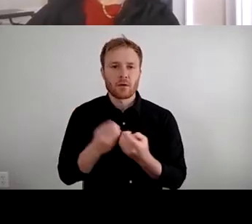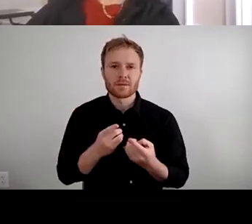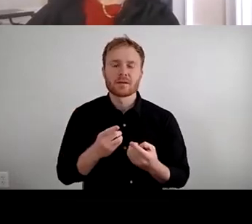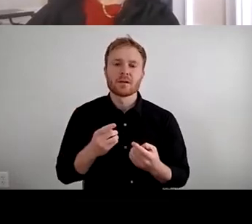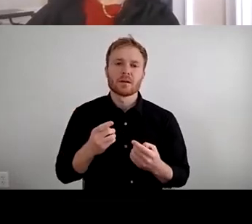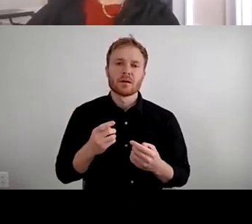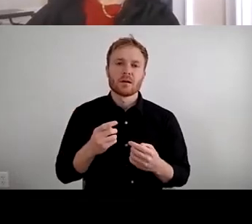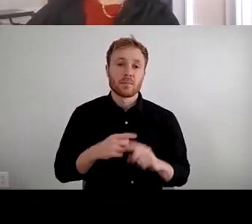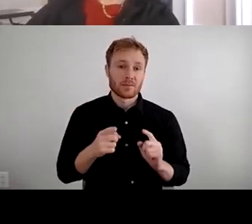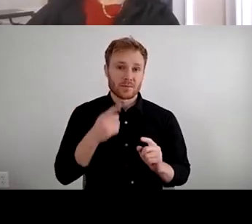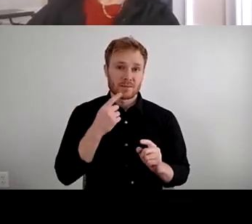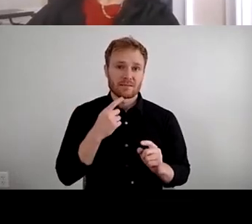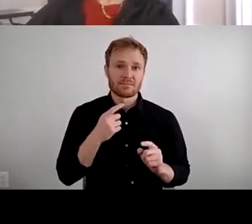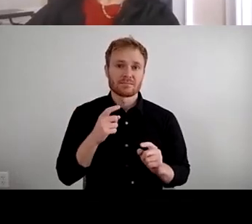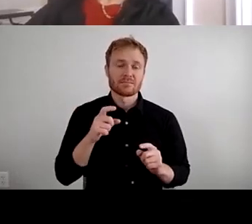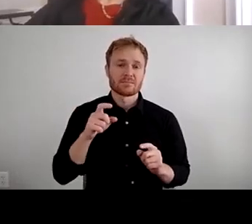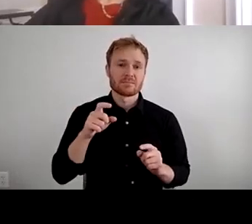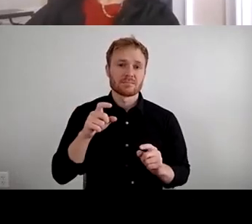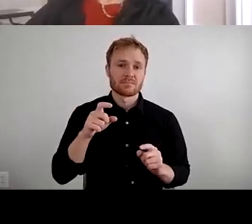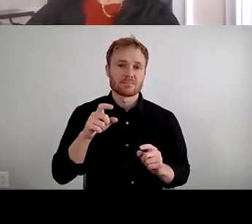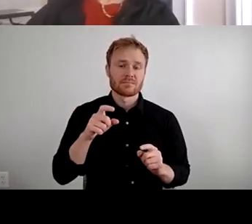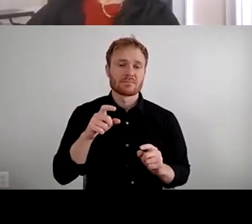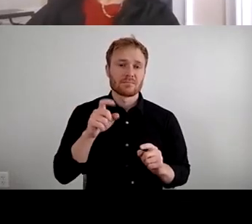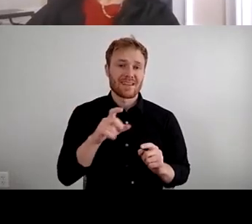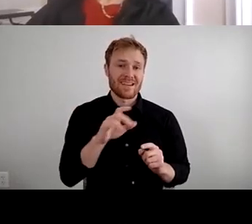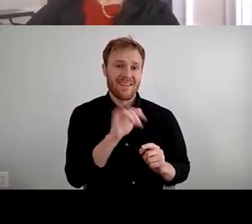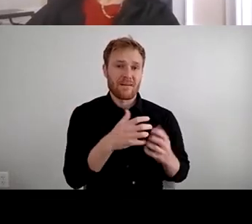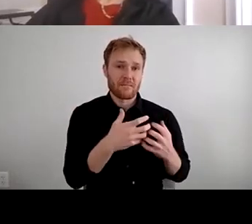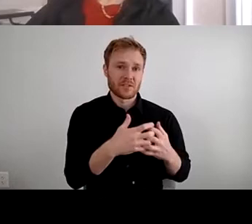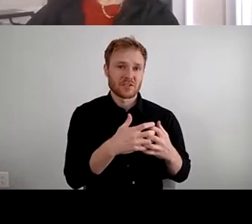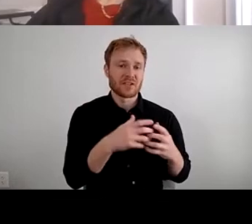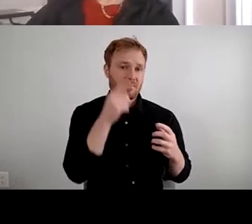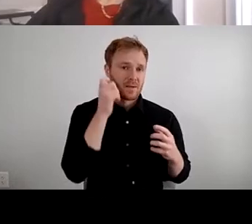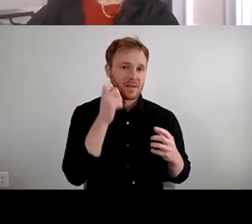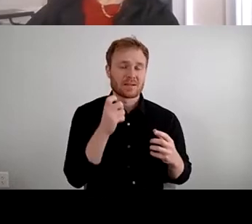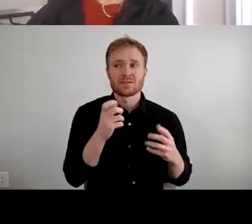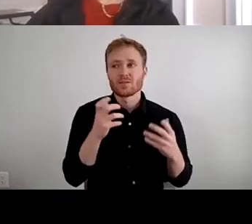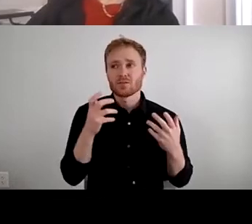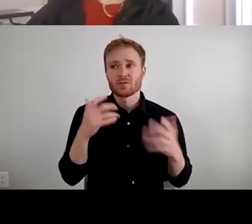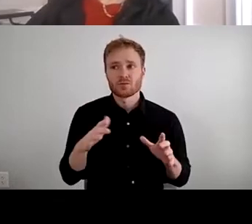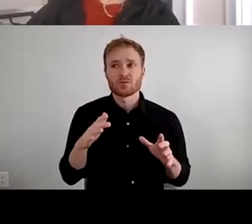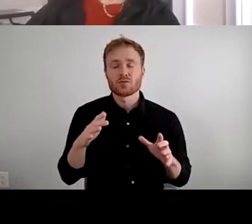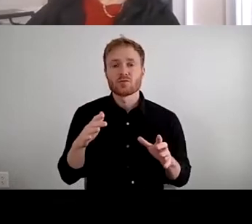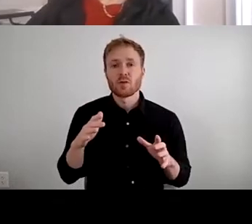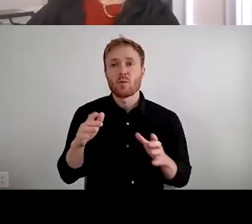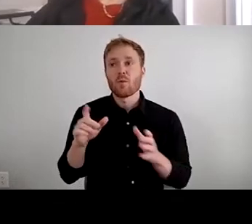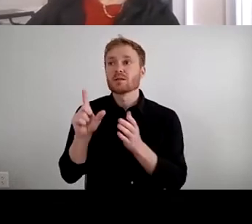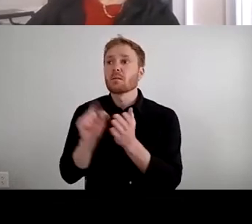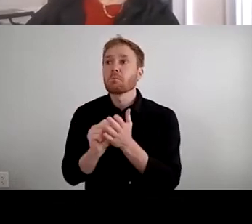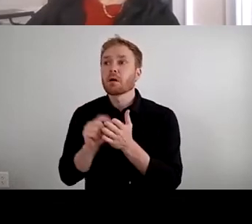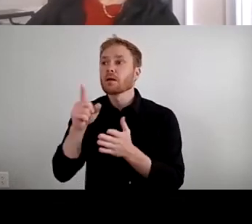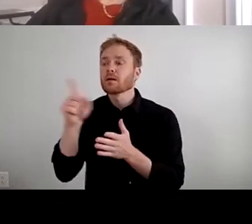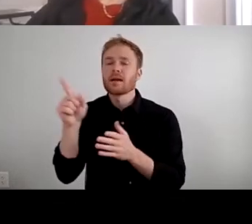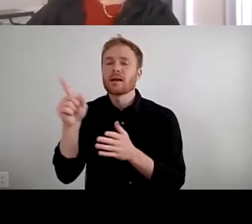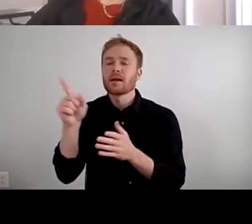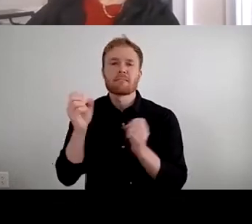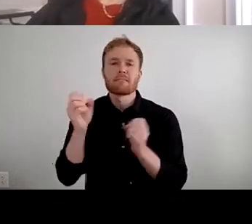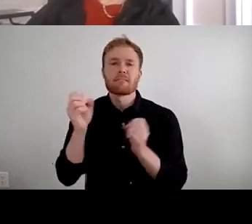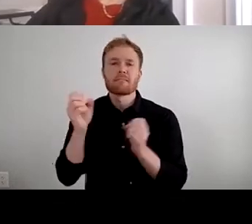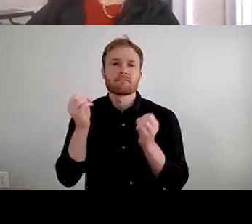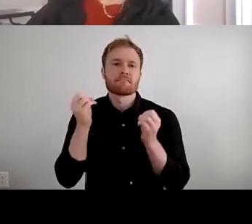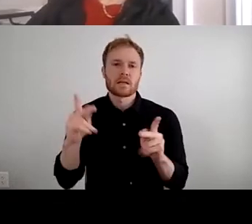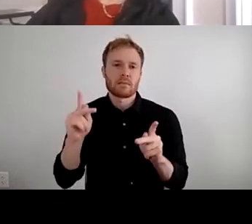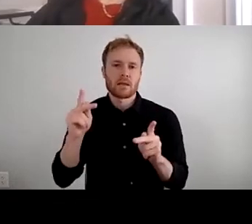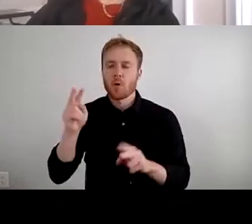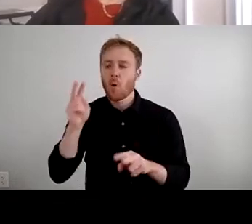stuff because you don't want the information to go through many eyes and many hands. That as well as this is